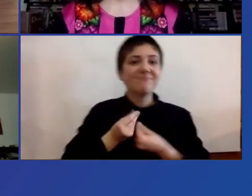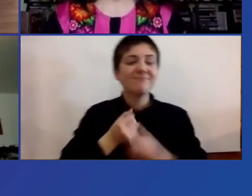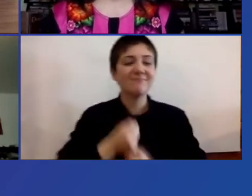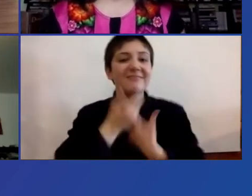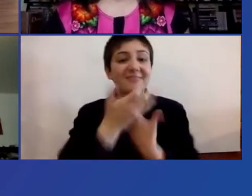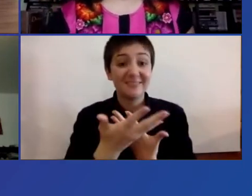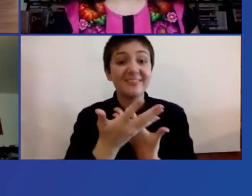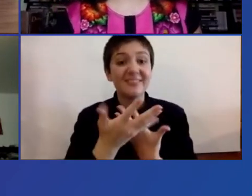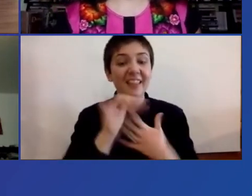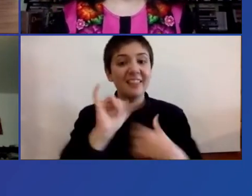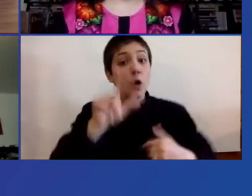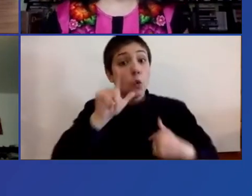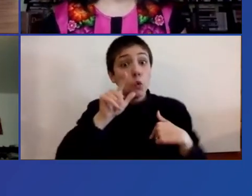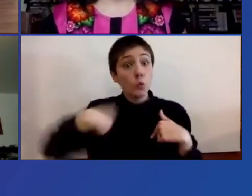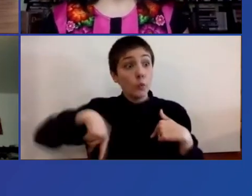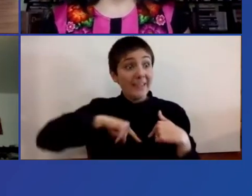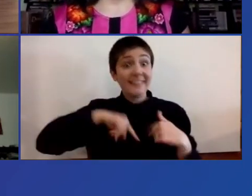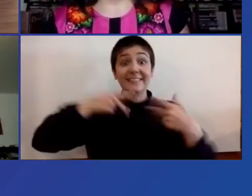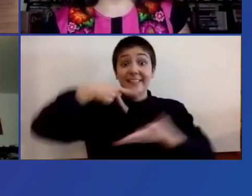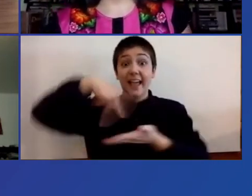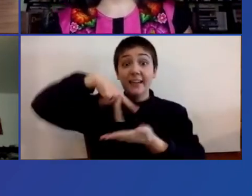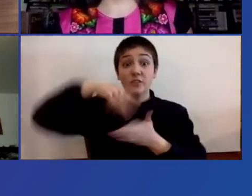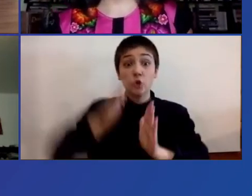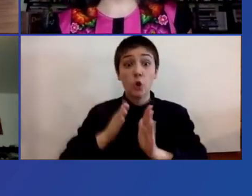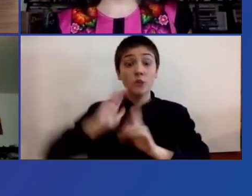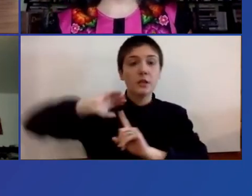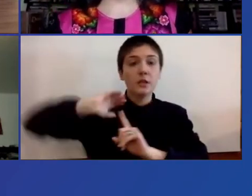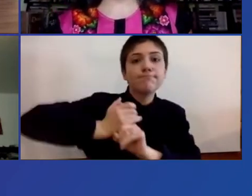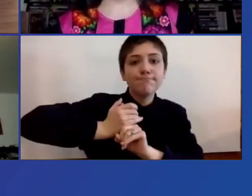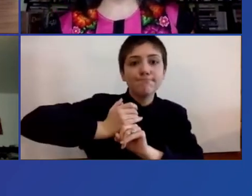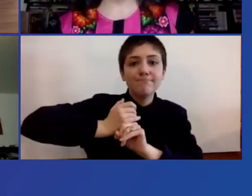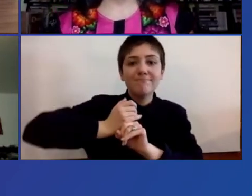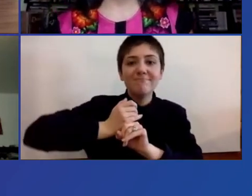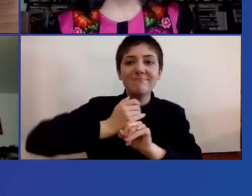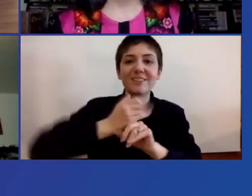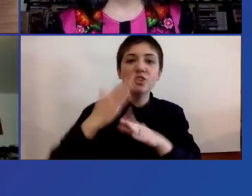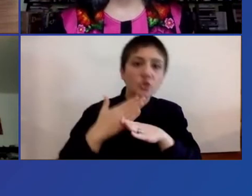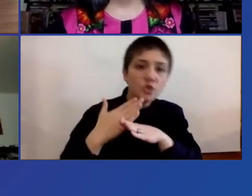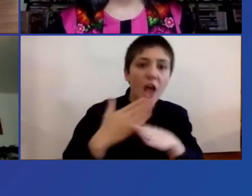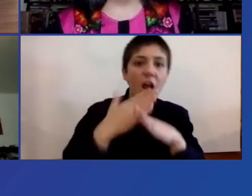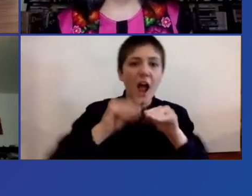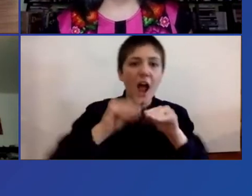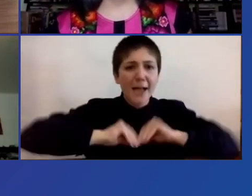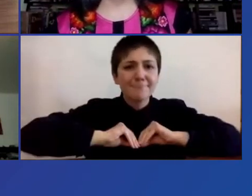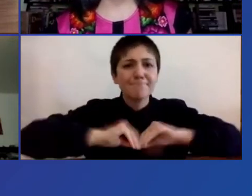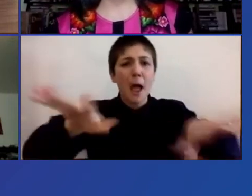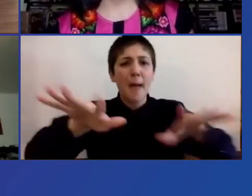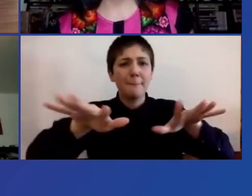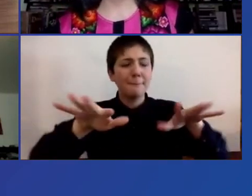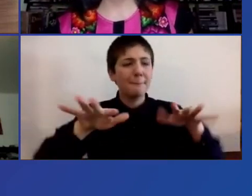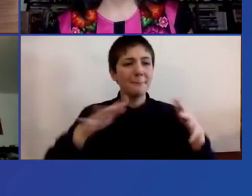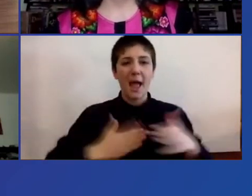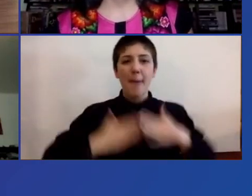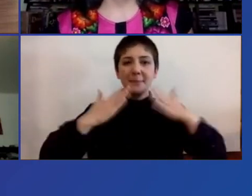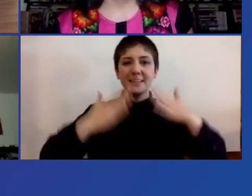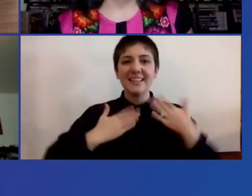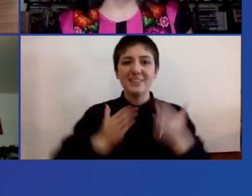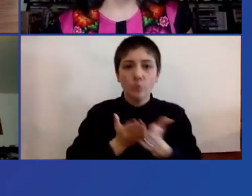that have taken on for spread the happiness of the people through the